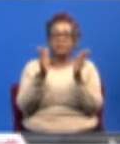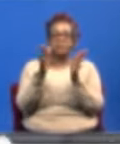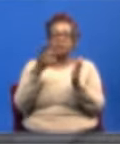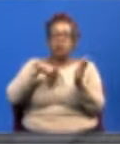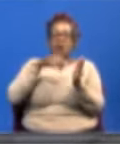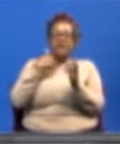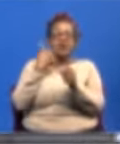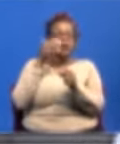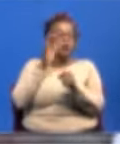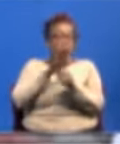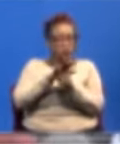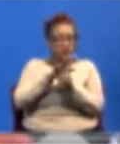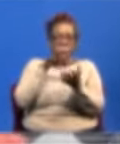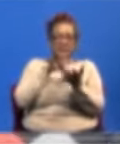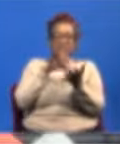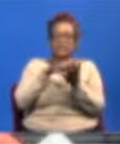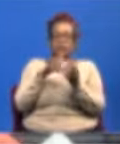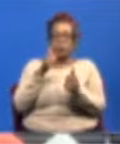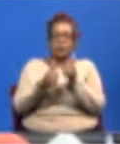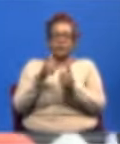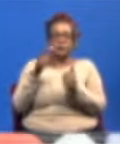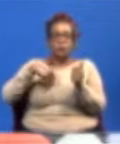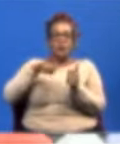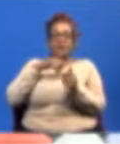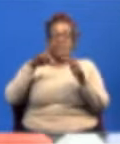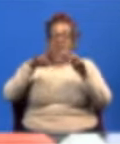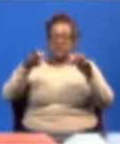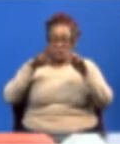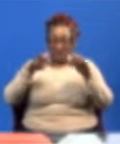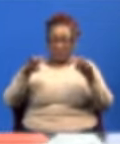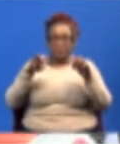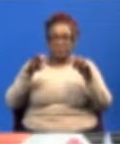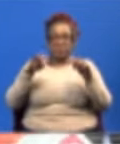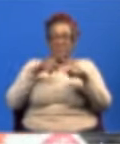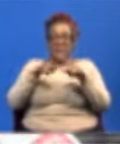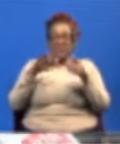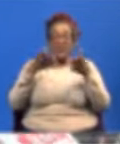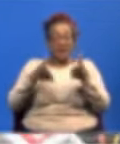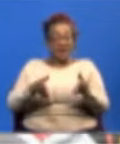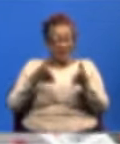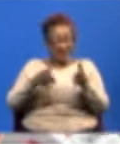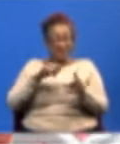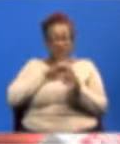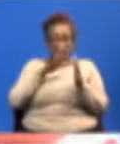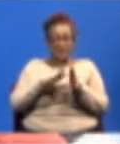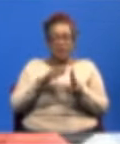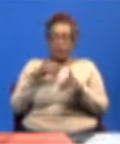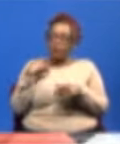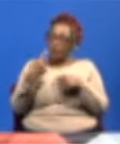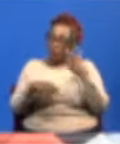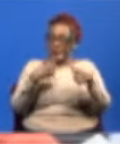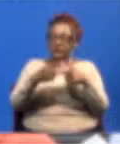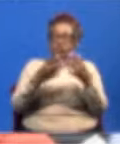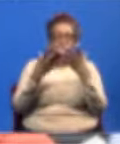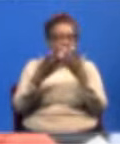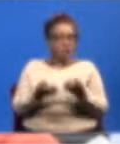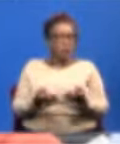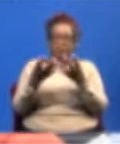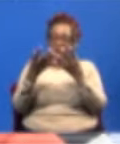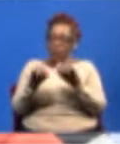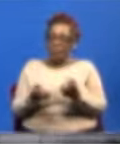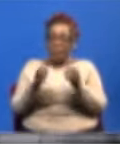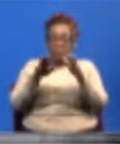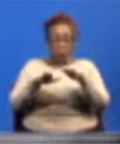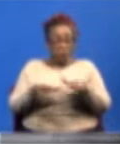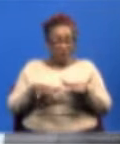the number of cases that we are investigating. And this is a message that the current governors, niendeleeni kuiba, but pole pole will get